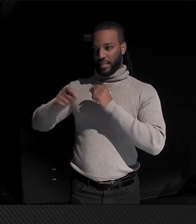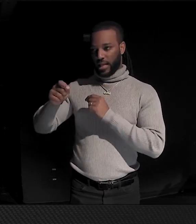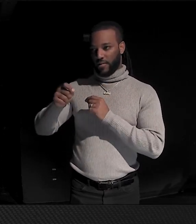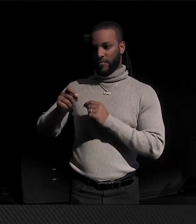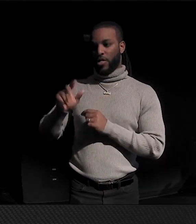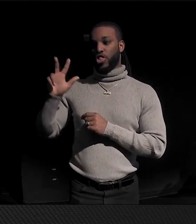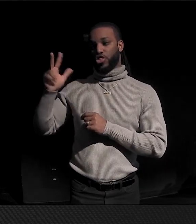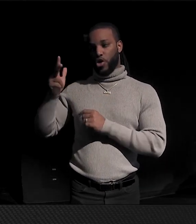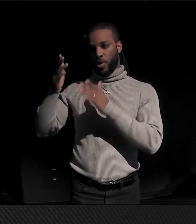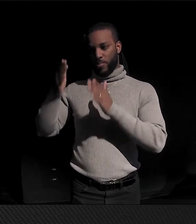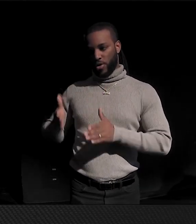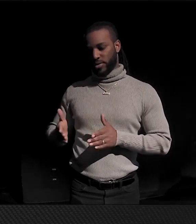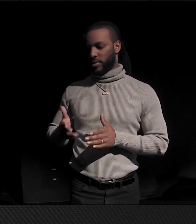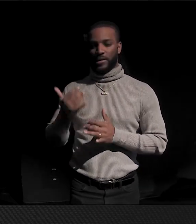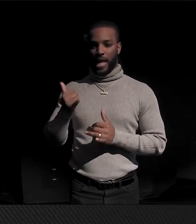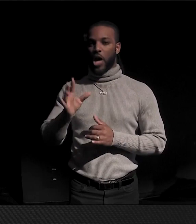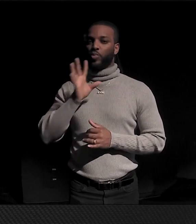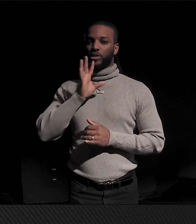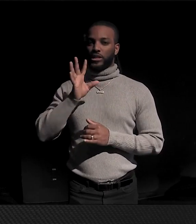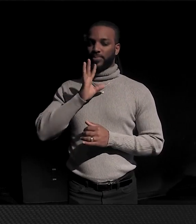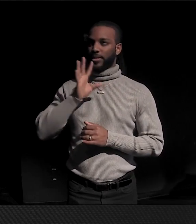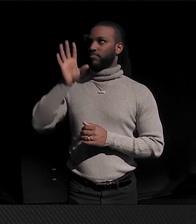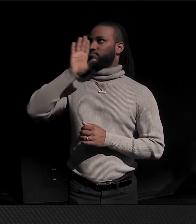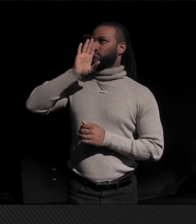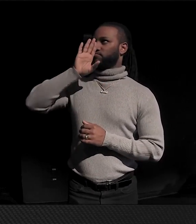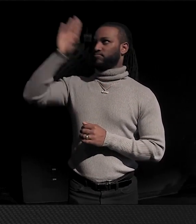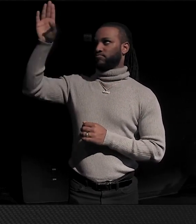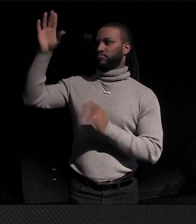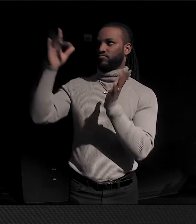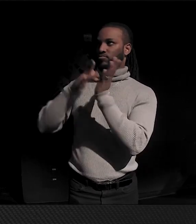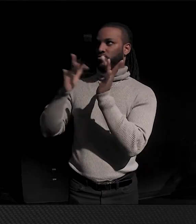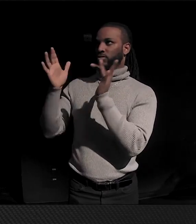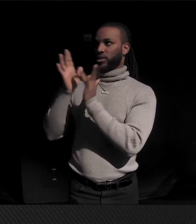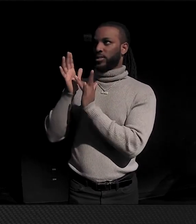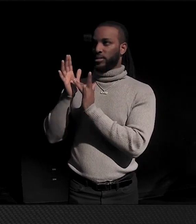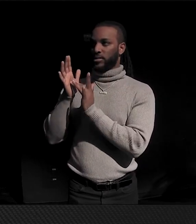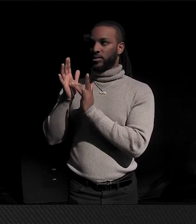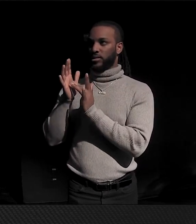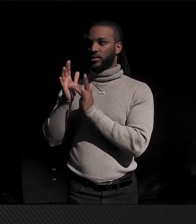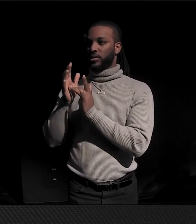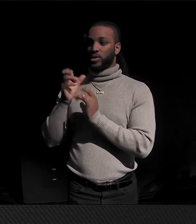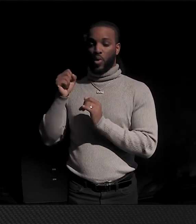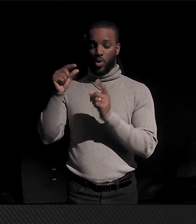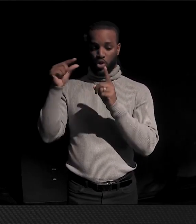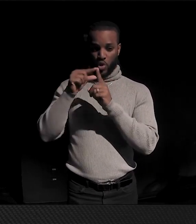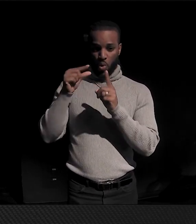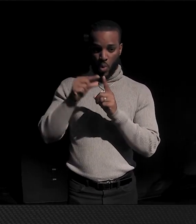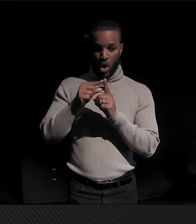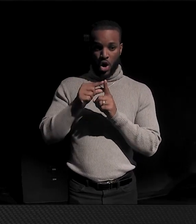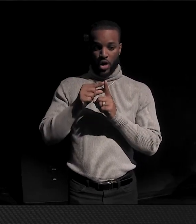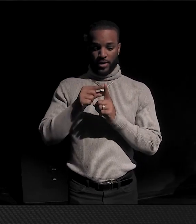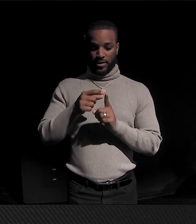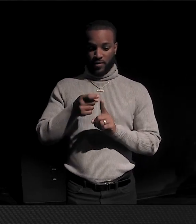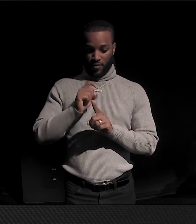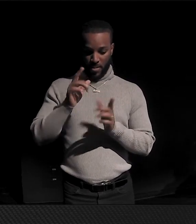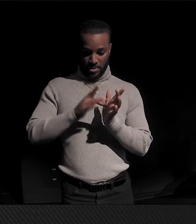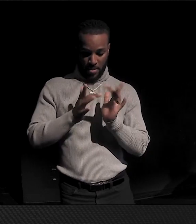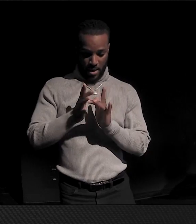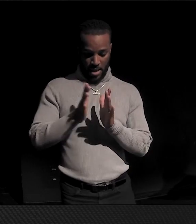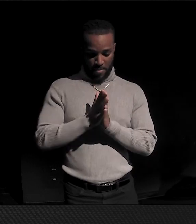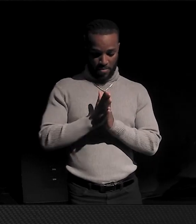third person, now we are speaking to Jesus, taking the words inspired by the Spirit of